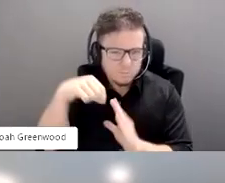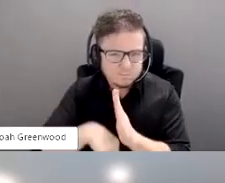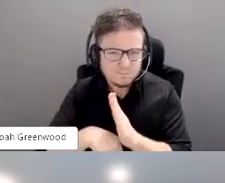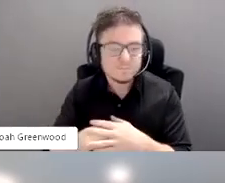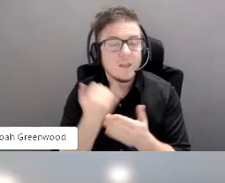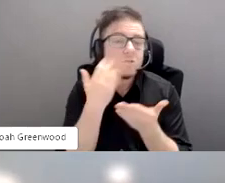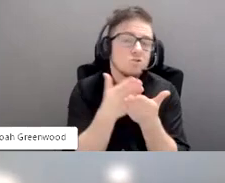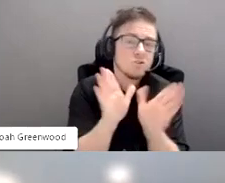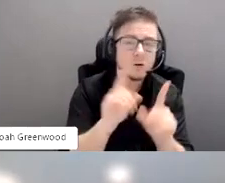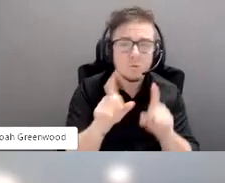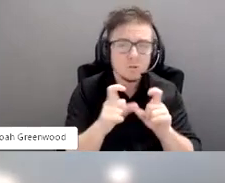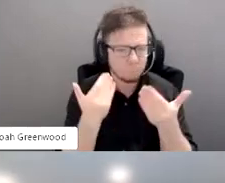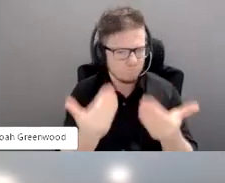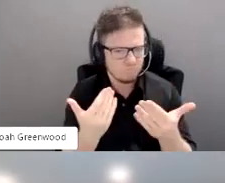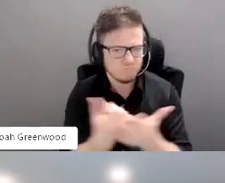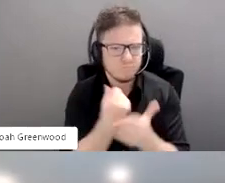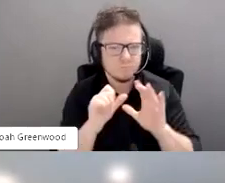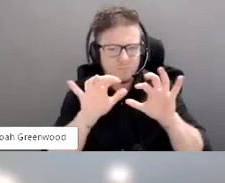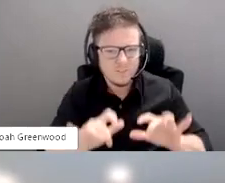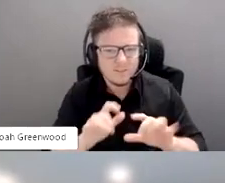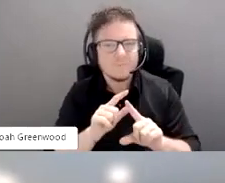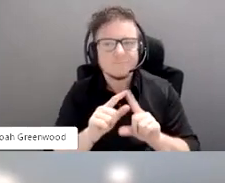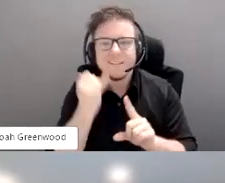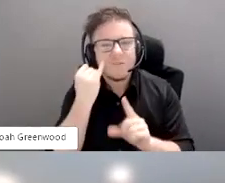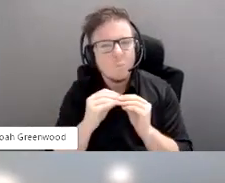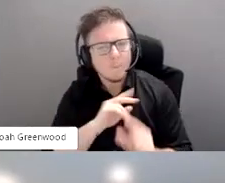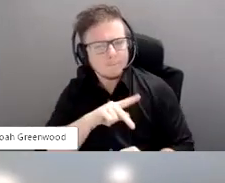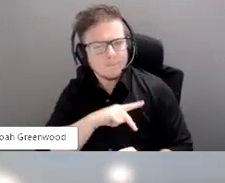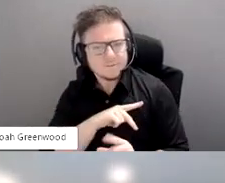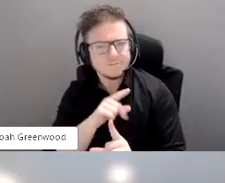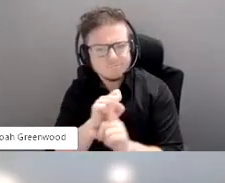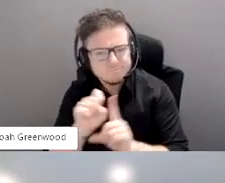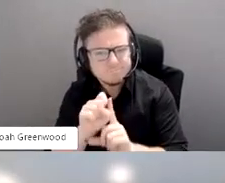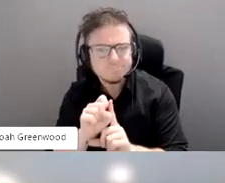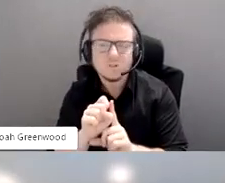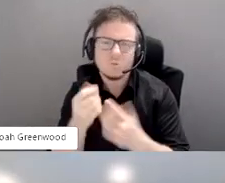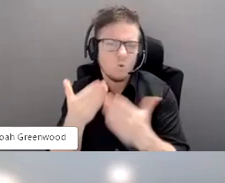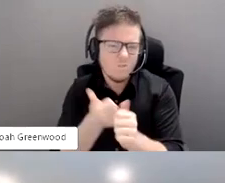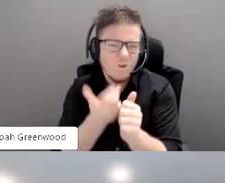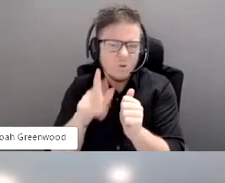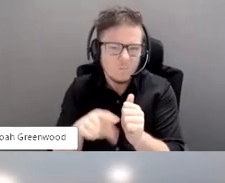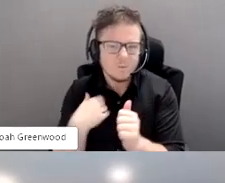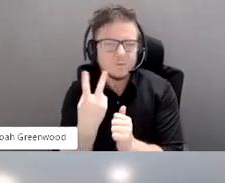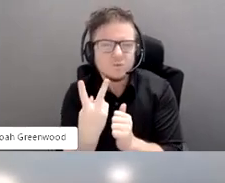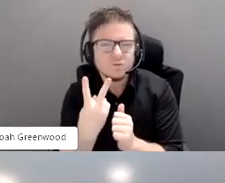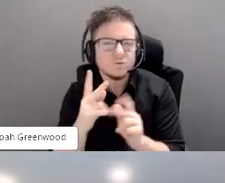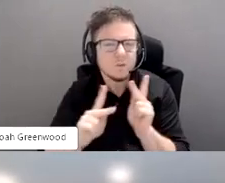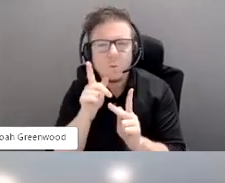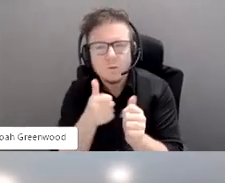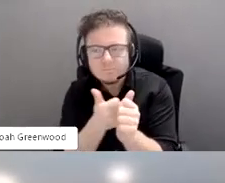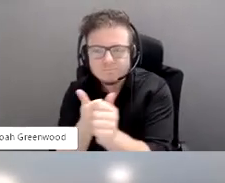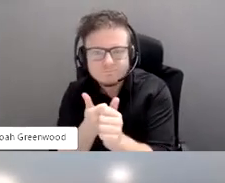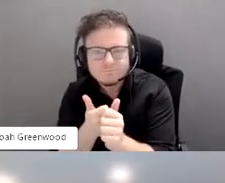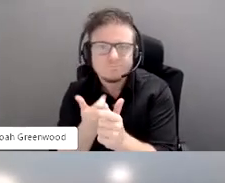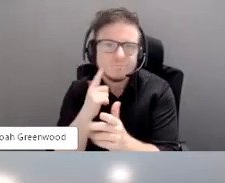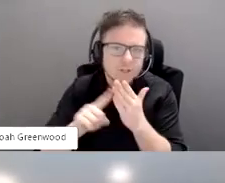questions, please post those as well. If you'd like to follow up with ourselves, as we have 2 consultants that will do some follow-up